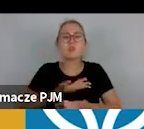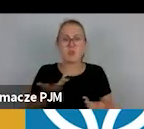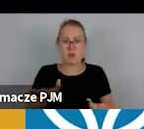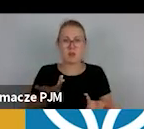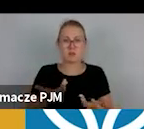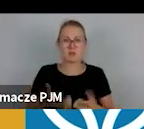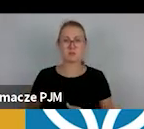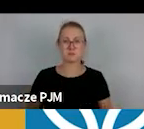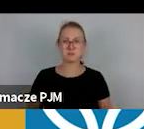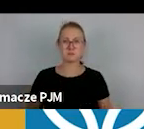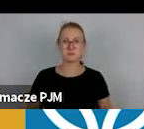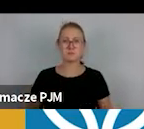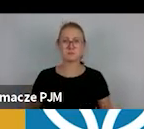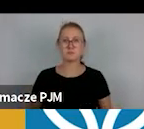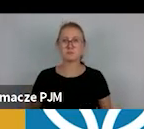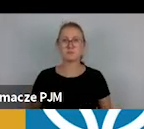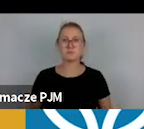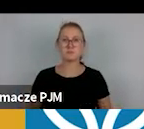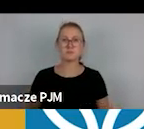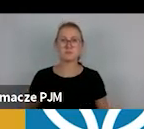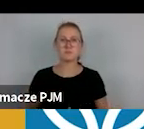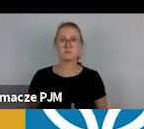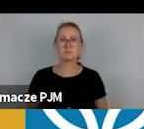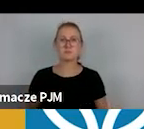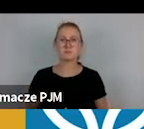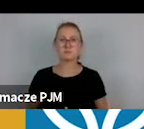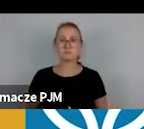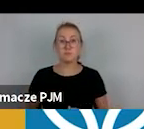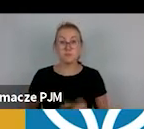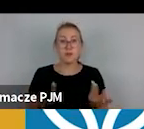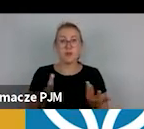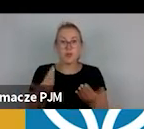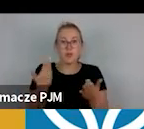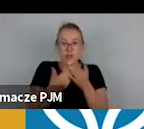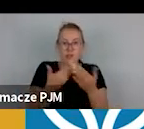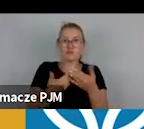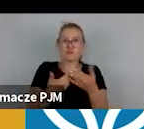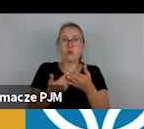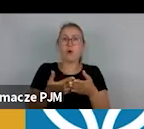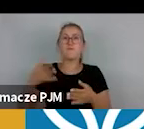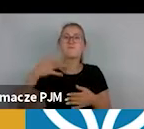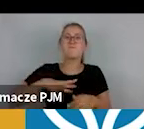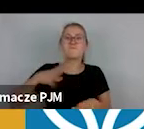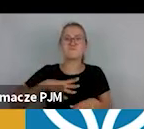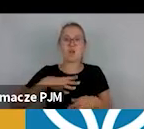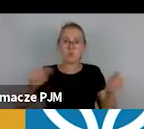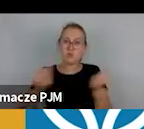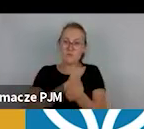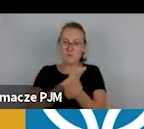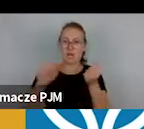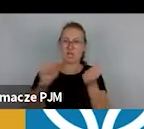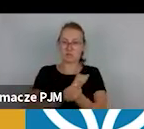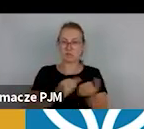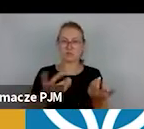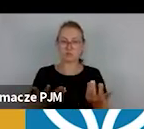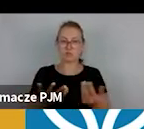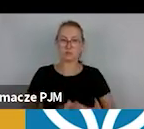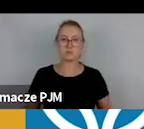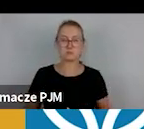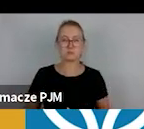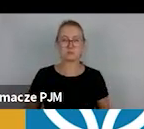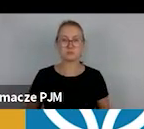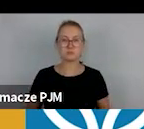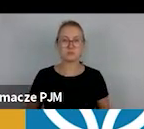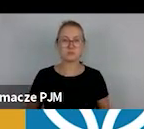so I quite honestly think a lot of it is in the framing and the tone, the pitch. I heard